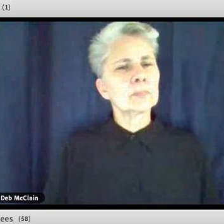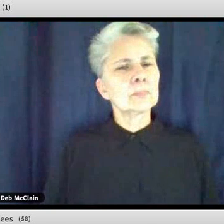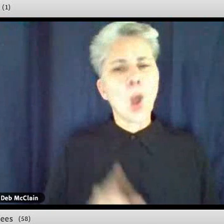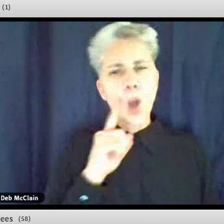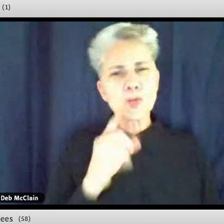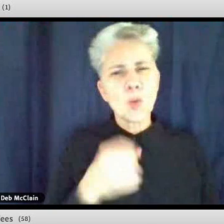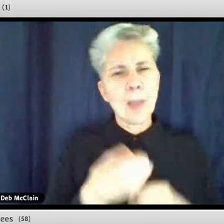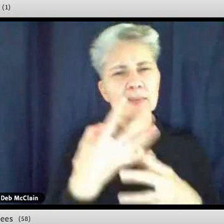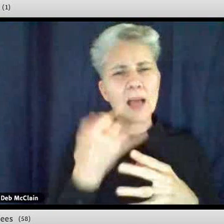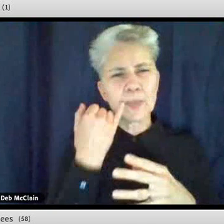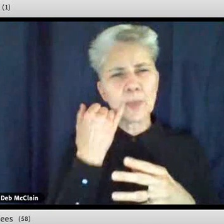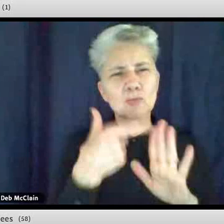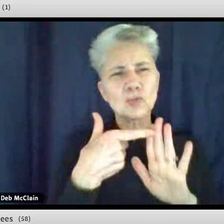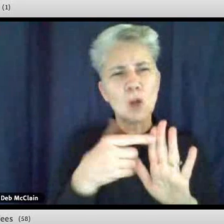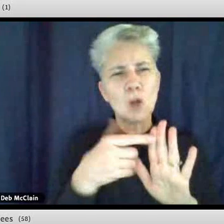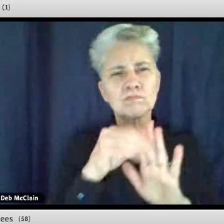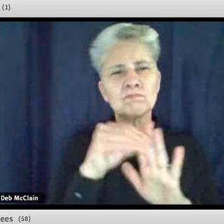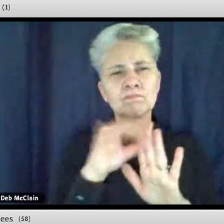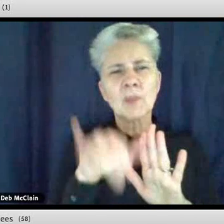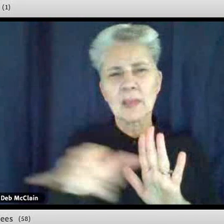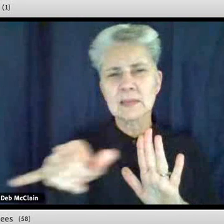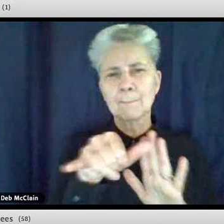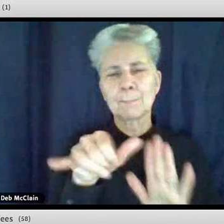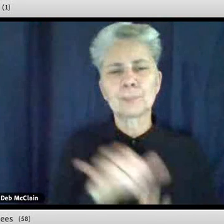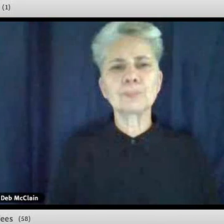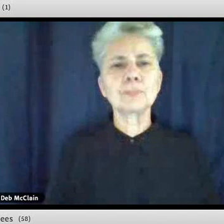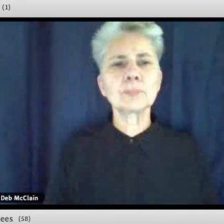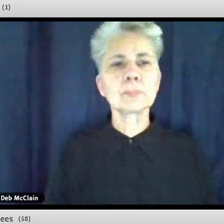I think it's also in my slides, but just in case.